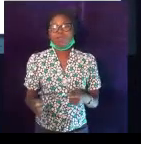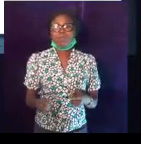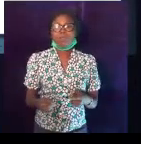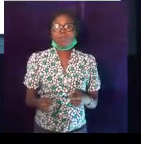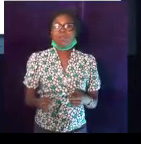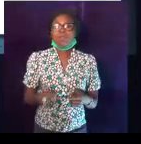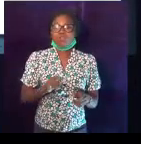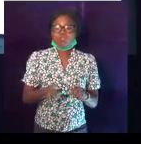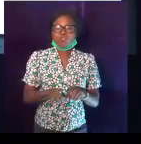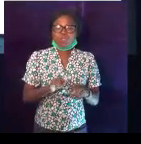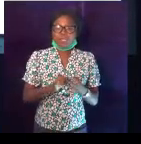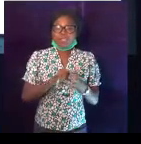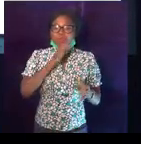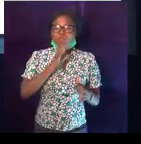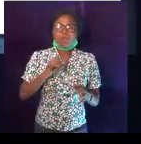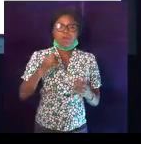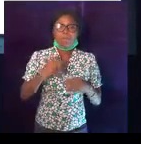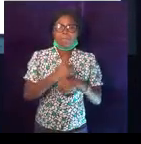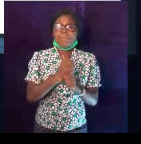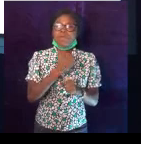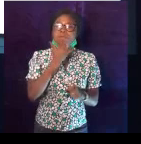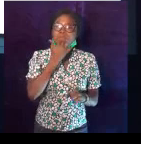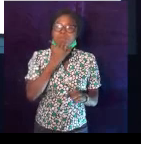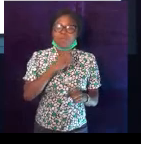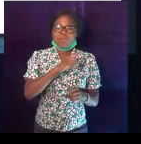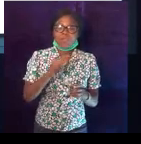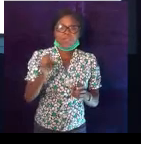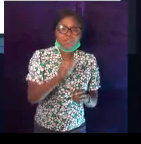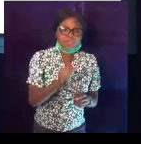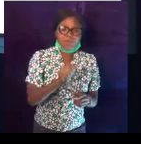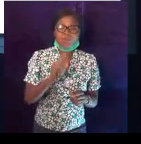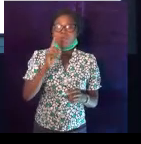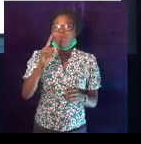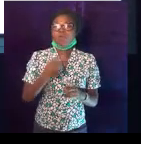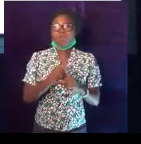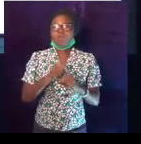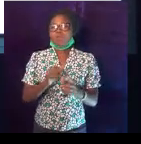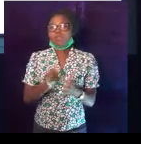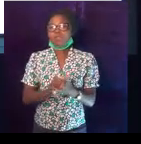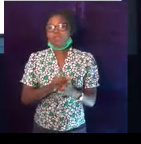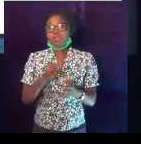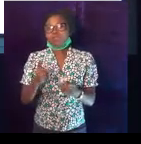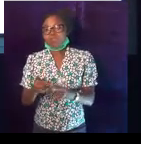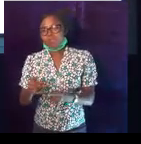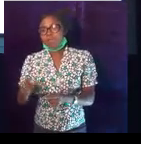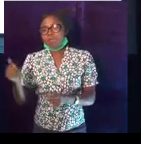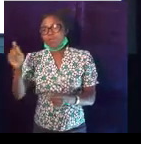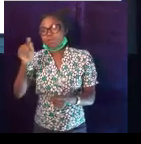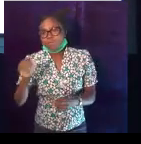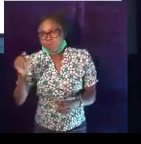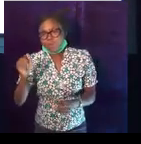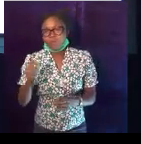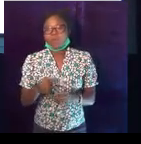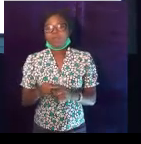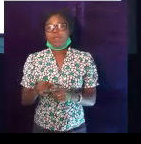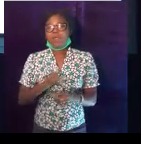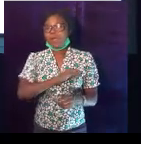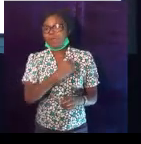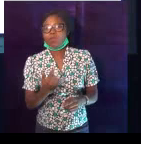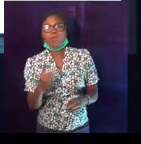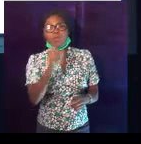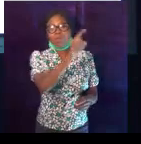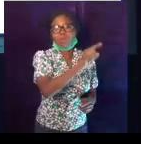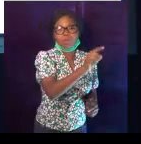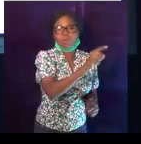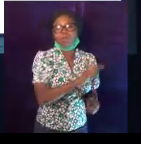end simultaneously so that I don't make mistakes. And I circle one from this end again and circle one from that end. And I circle another one